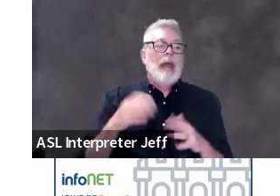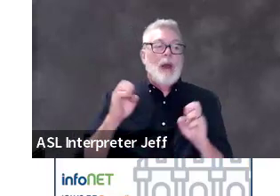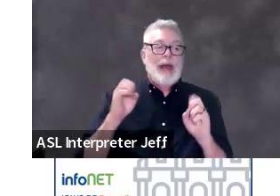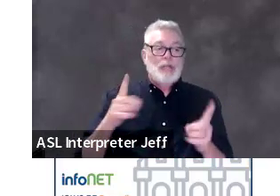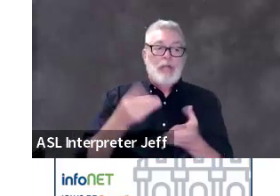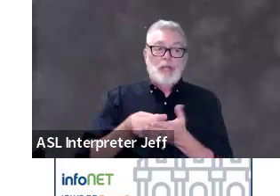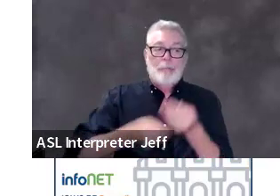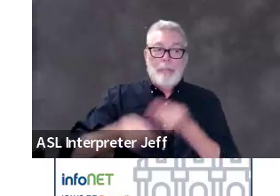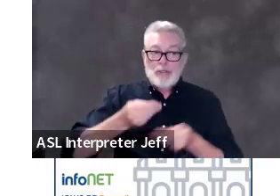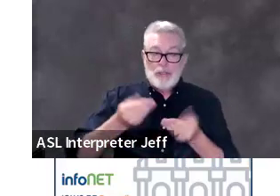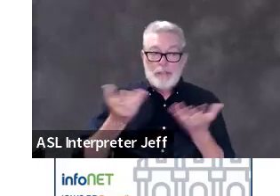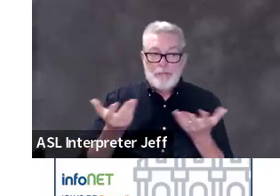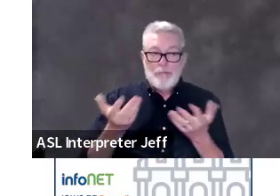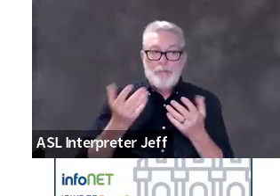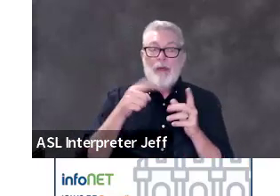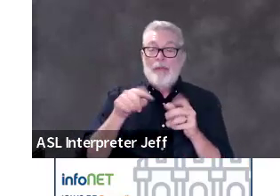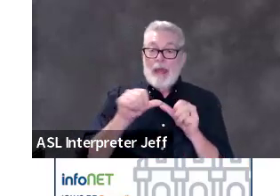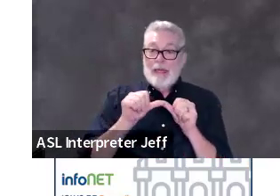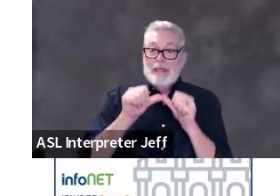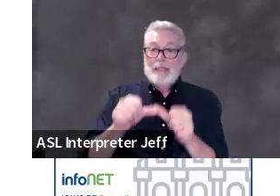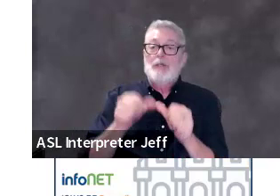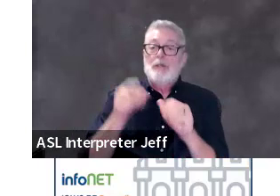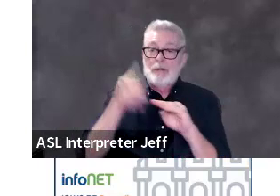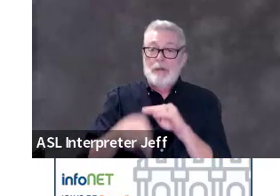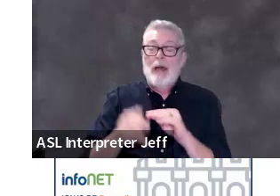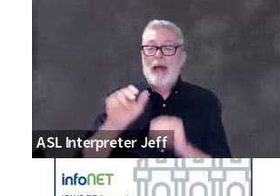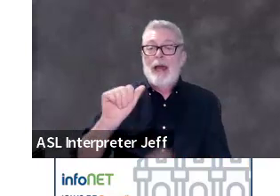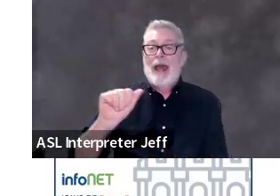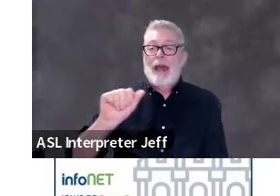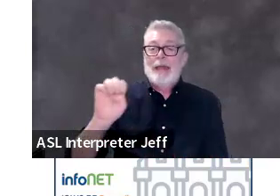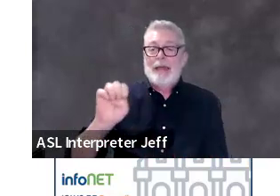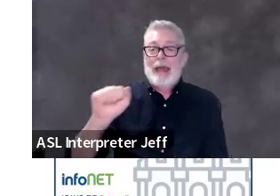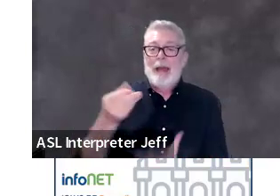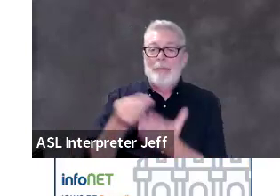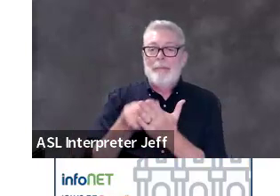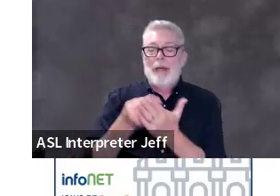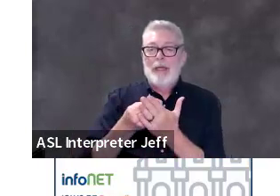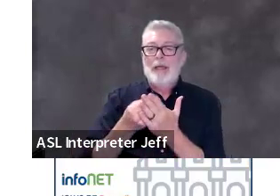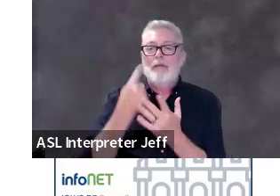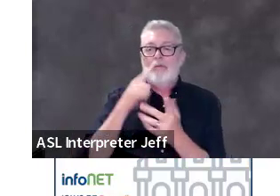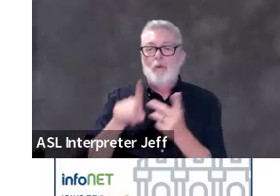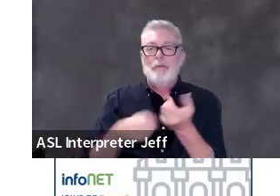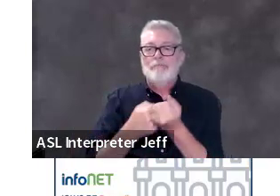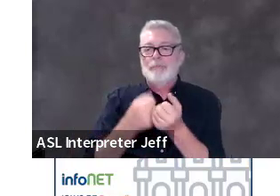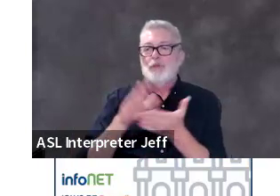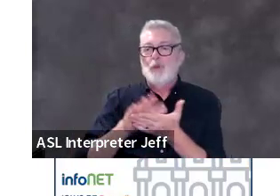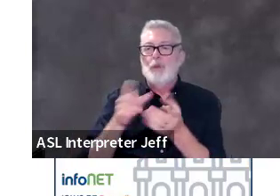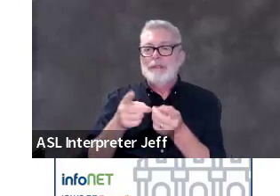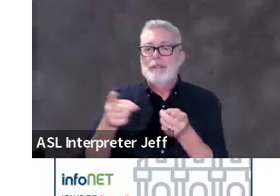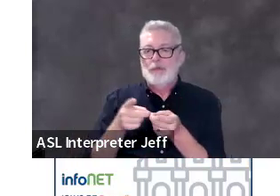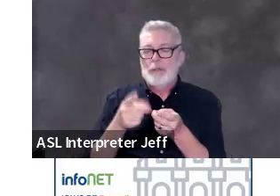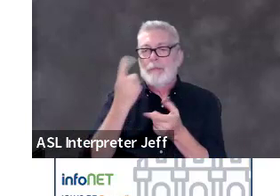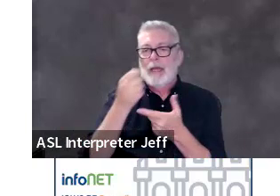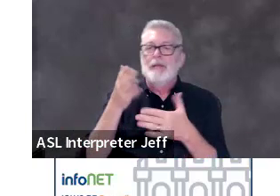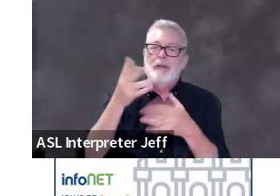budget, they continue to cut AEAs and school districts now because they're sharing